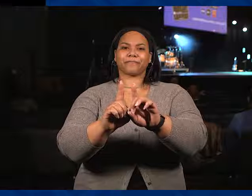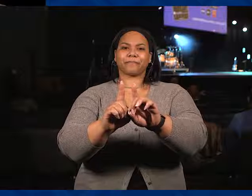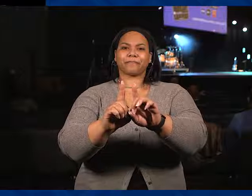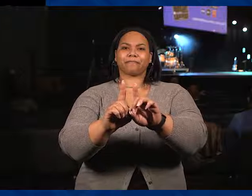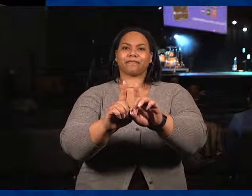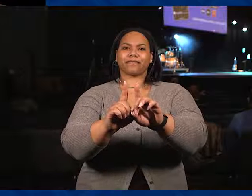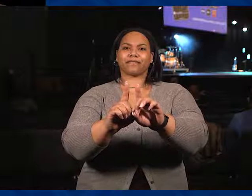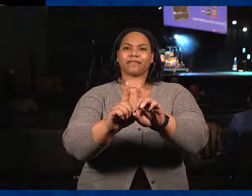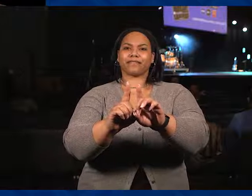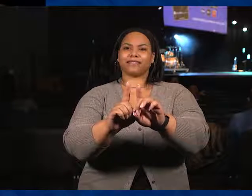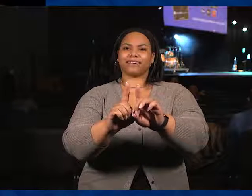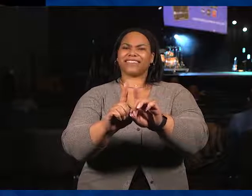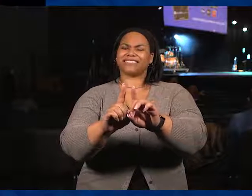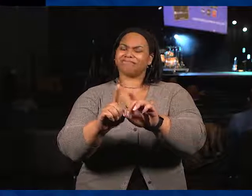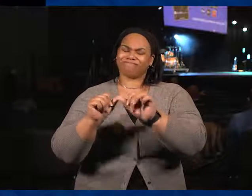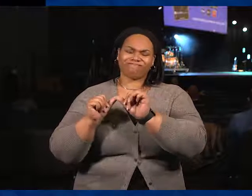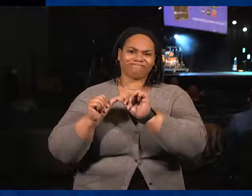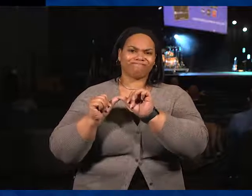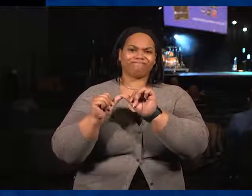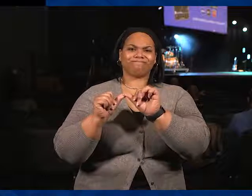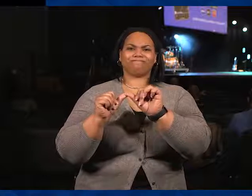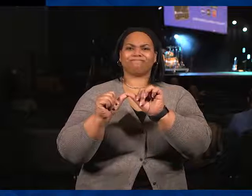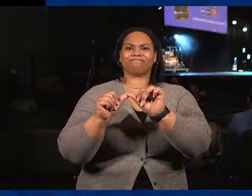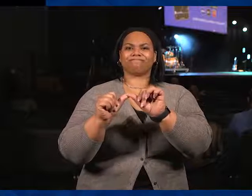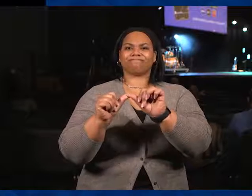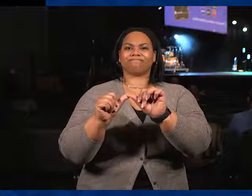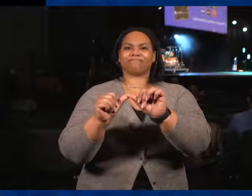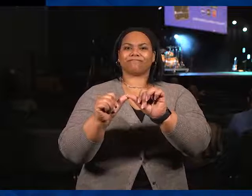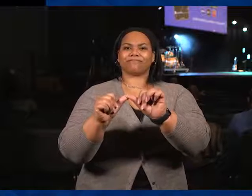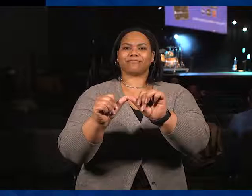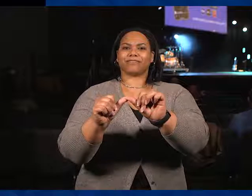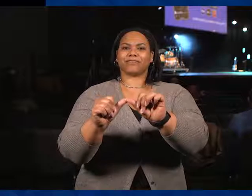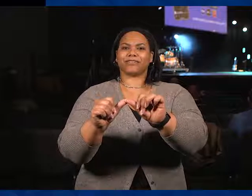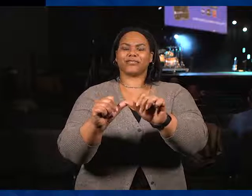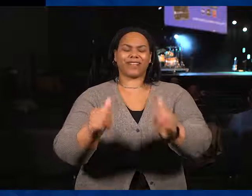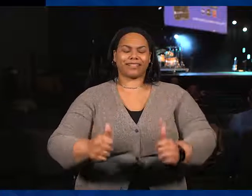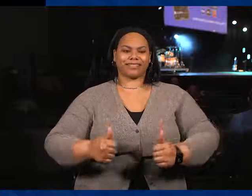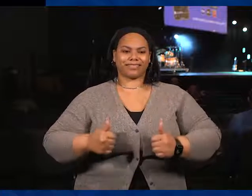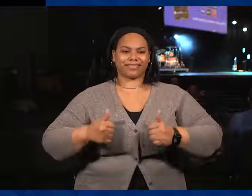will be with me to the